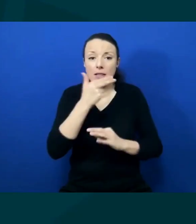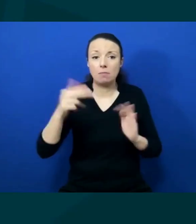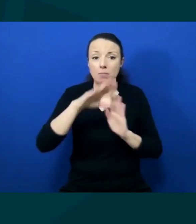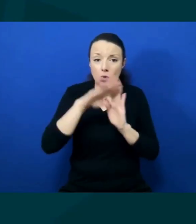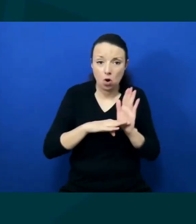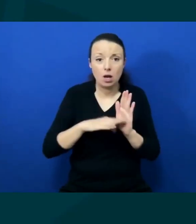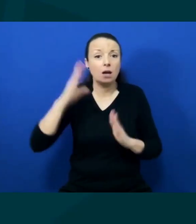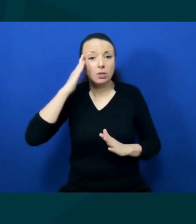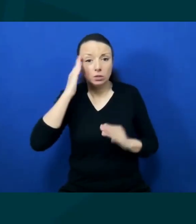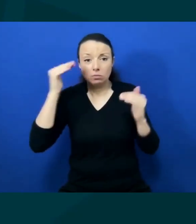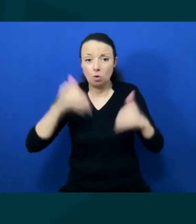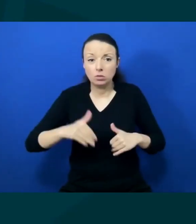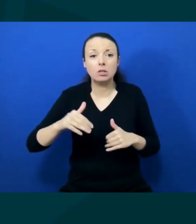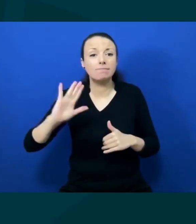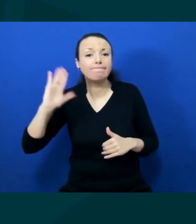local